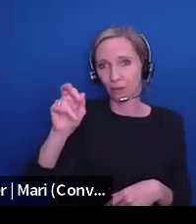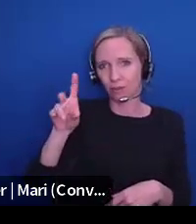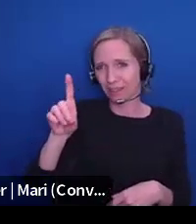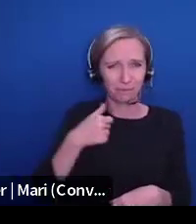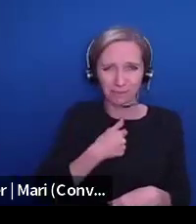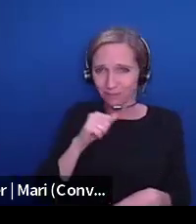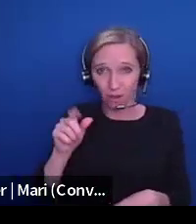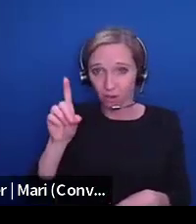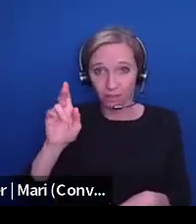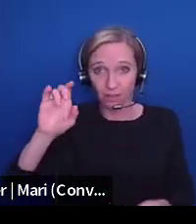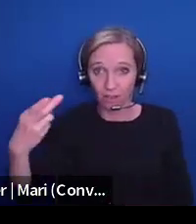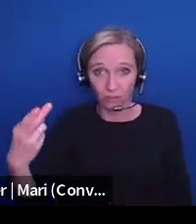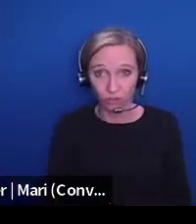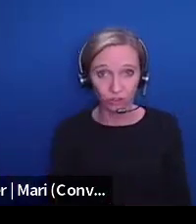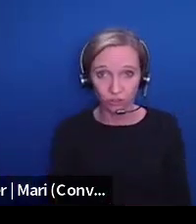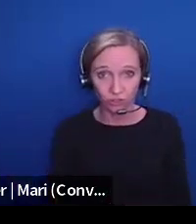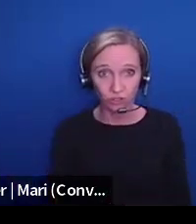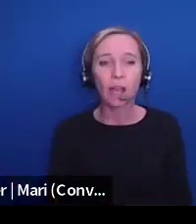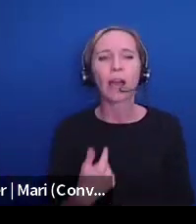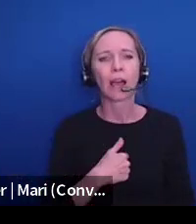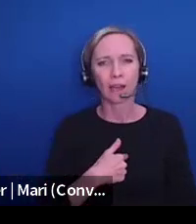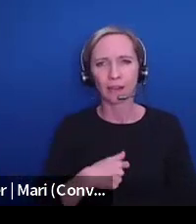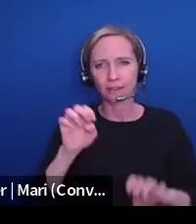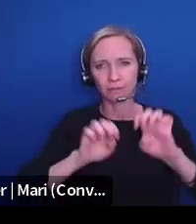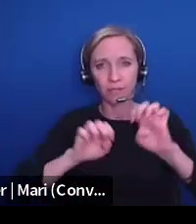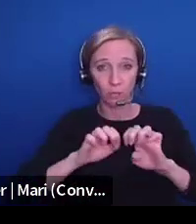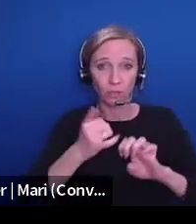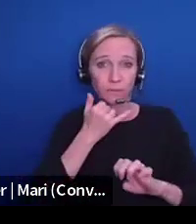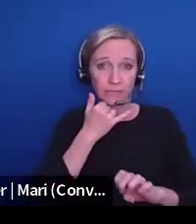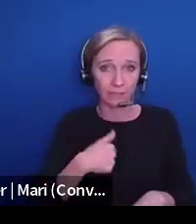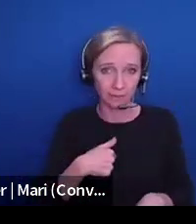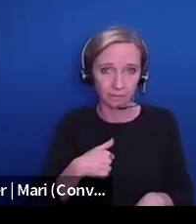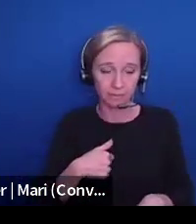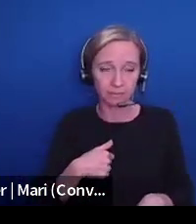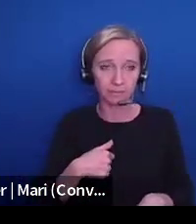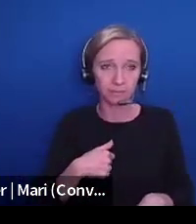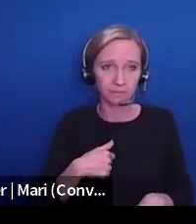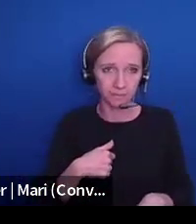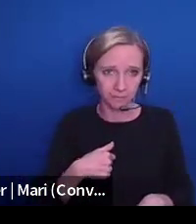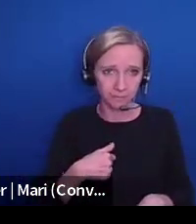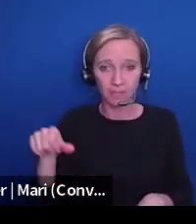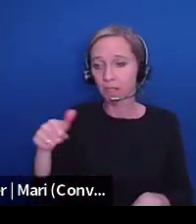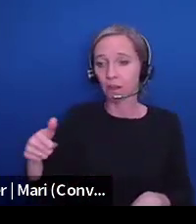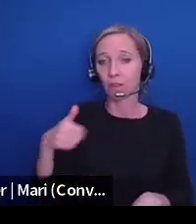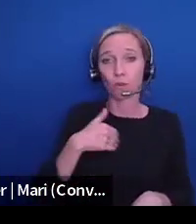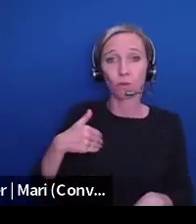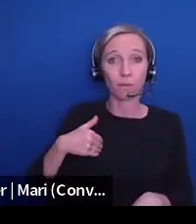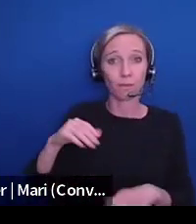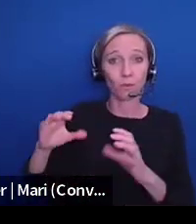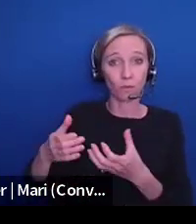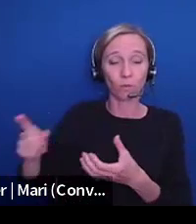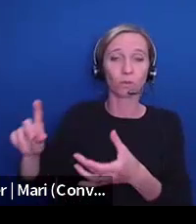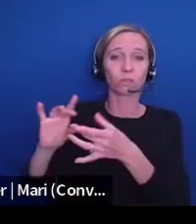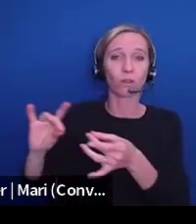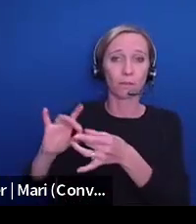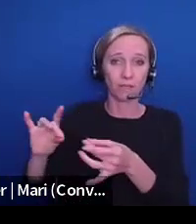Dutch. And I made an evaluation mistake when another member of the group was making some